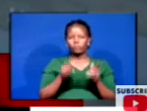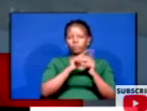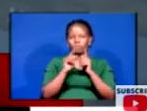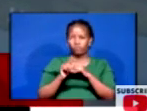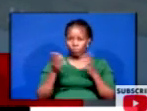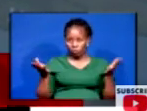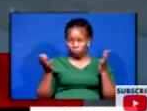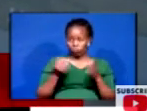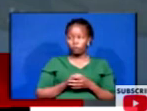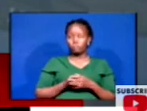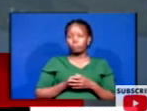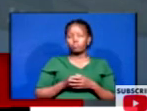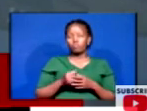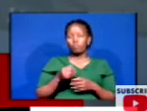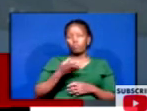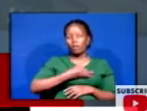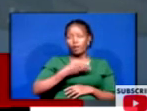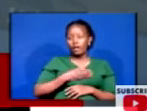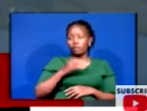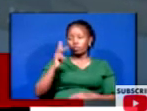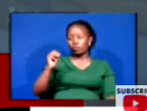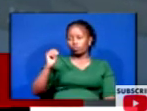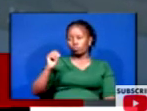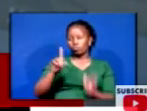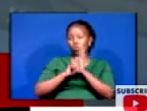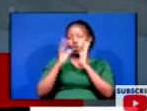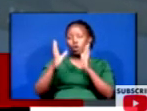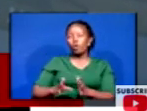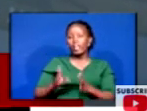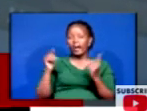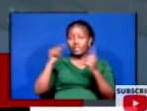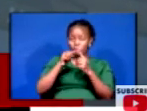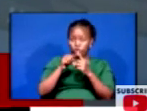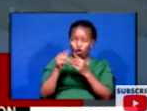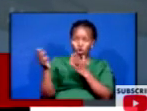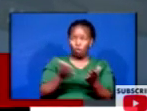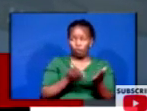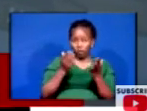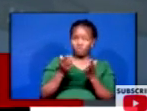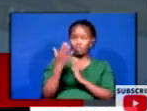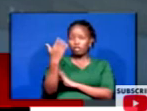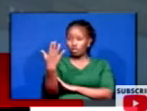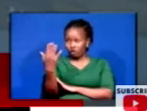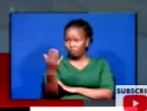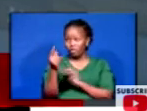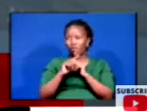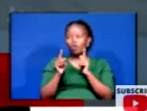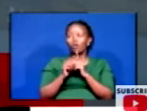Senior Counsel Murgo did, he presented some document. In fact, they wanted to sneak in some document